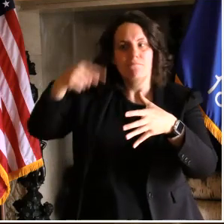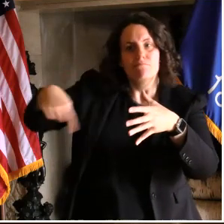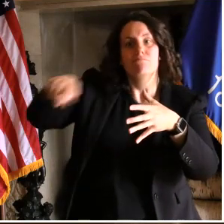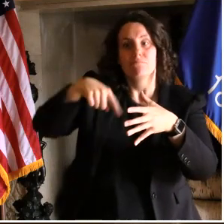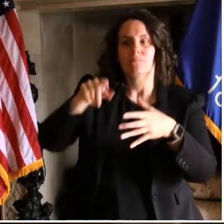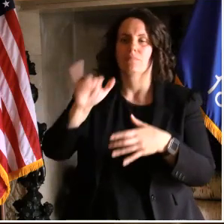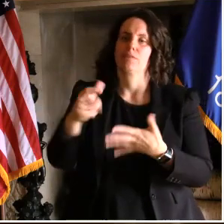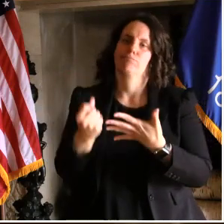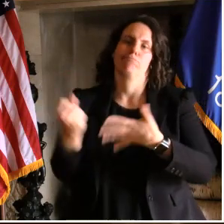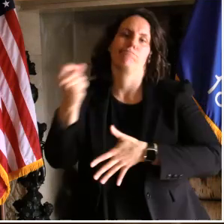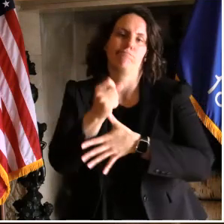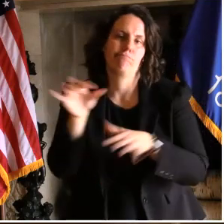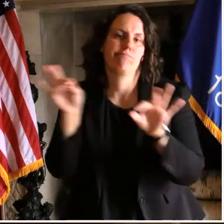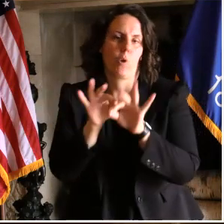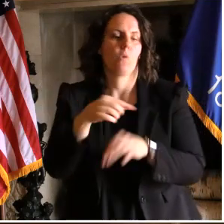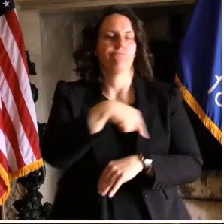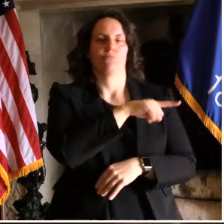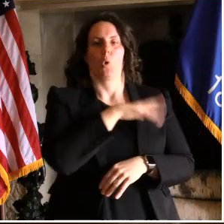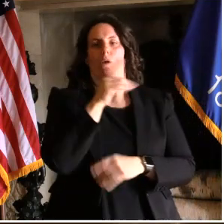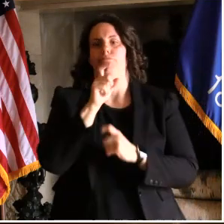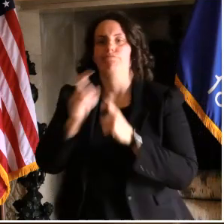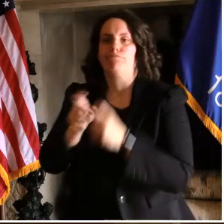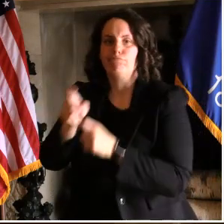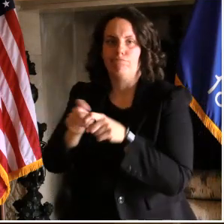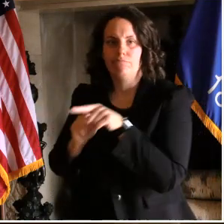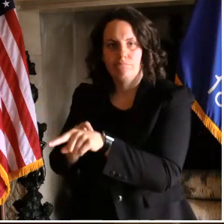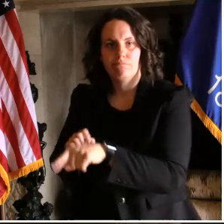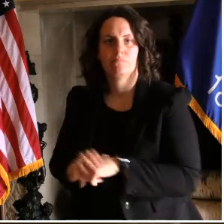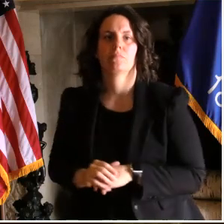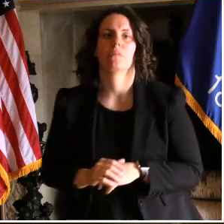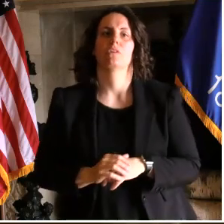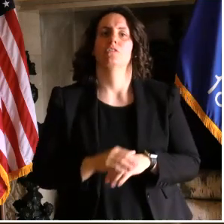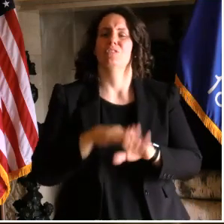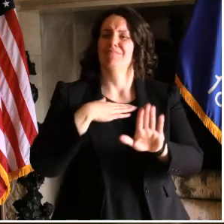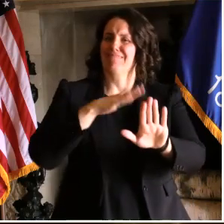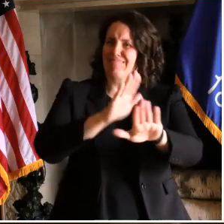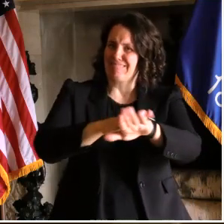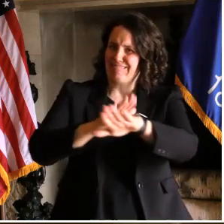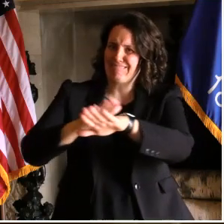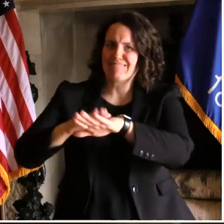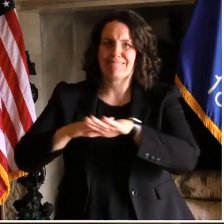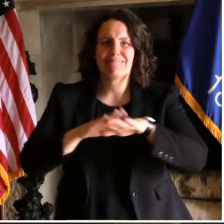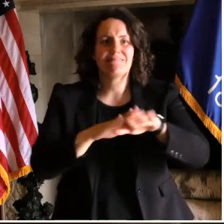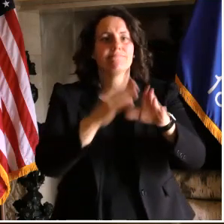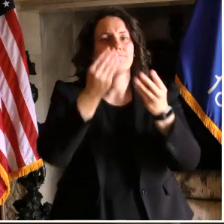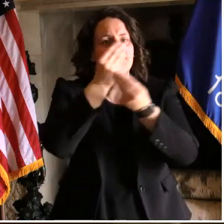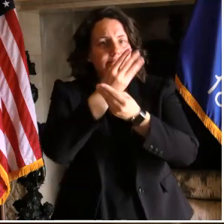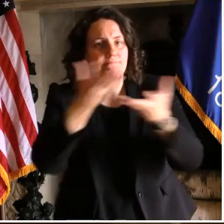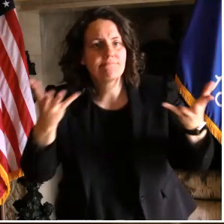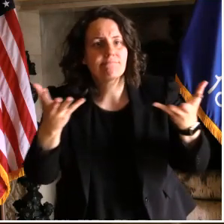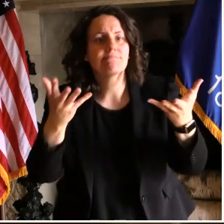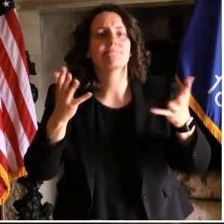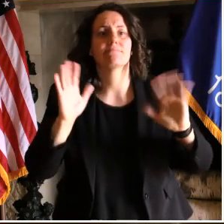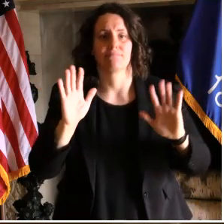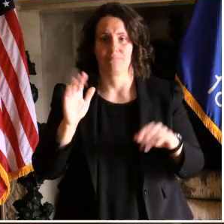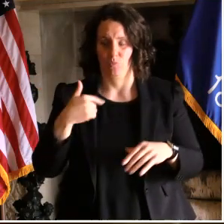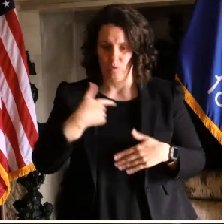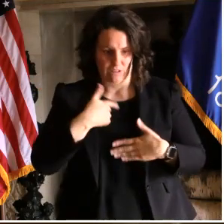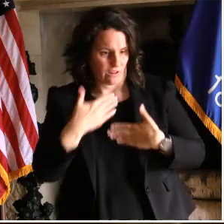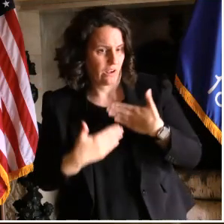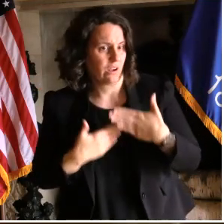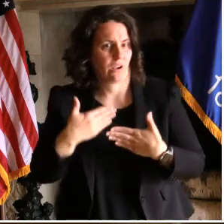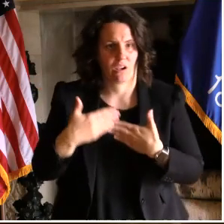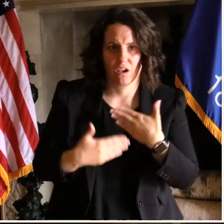to just remind everyone is that as we go through this crisis as a united